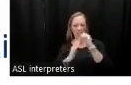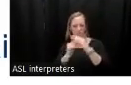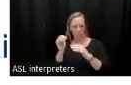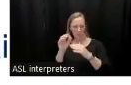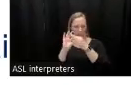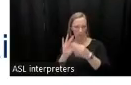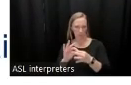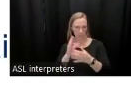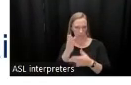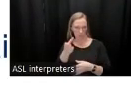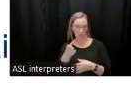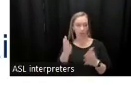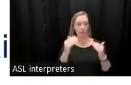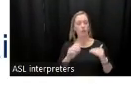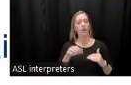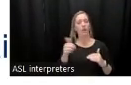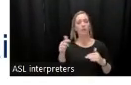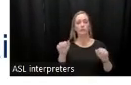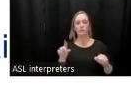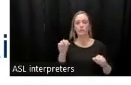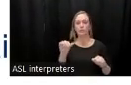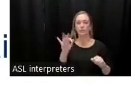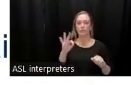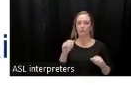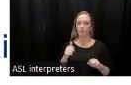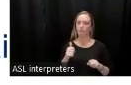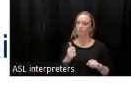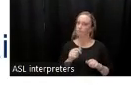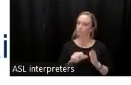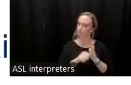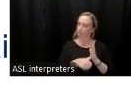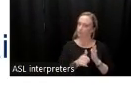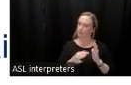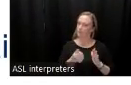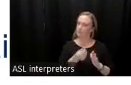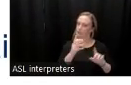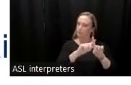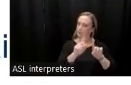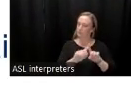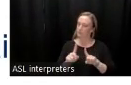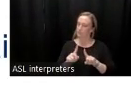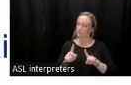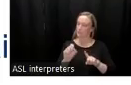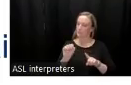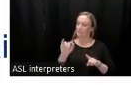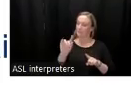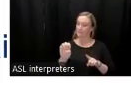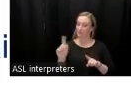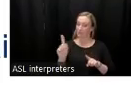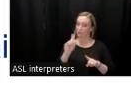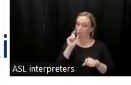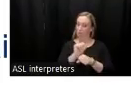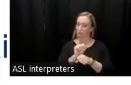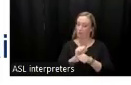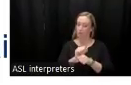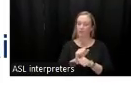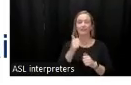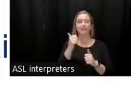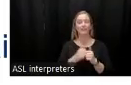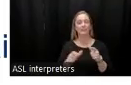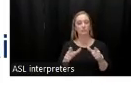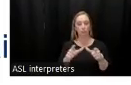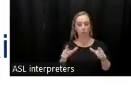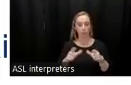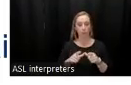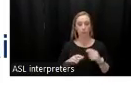do it, especially if you have multiple distinct sites where the work will be done, is to actually list those different locations and have headings for